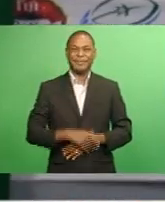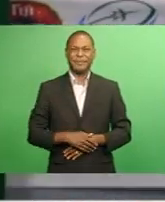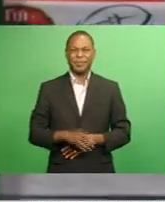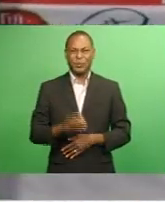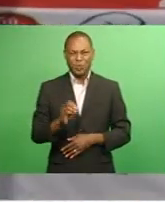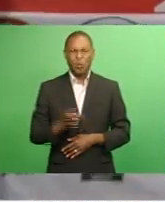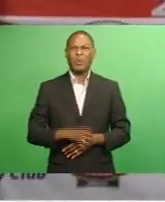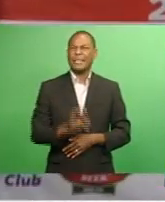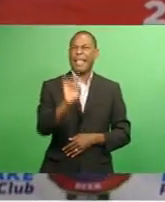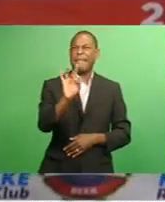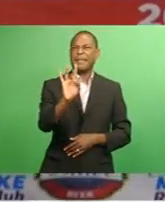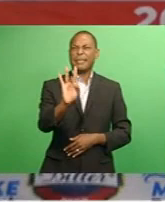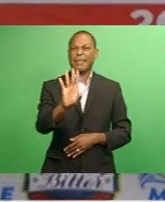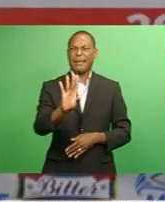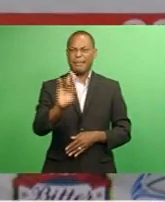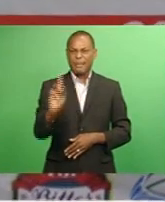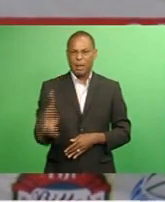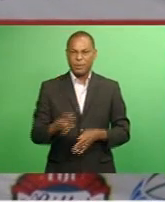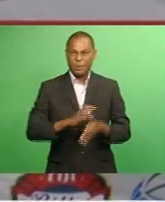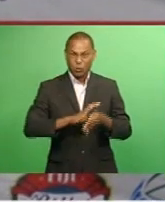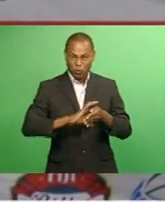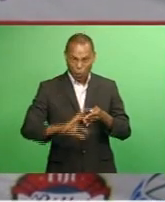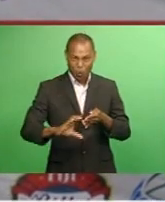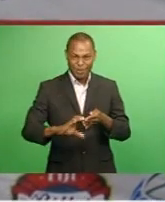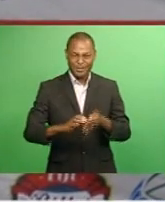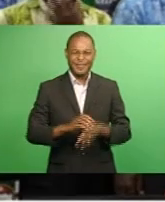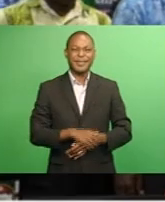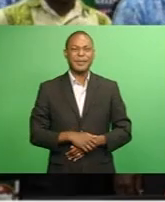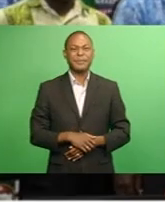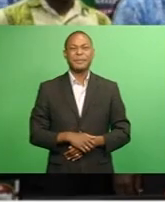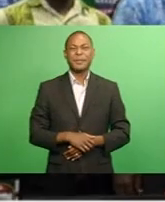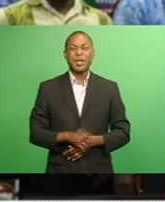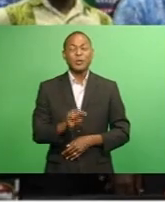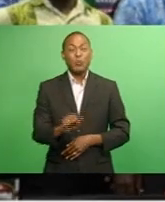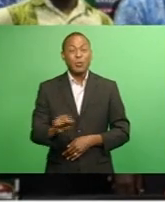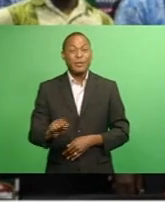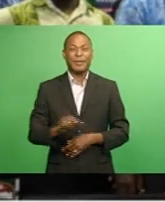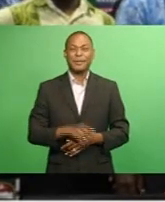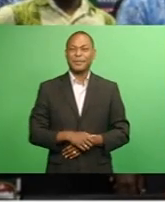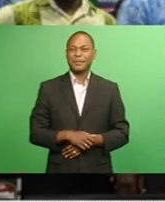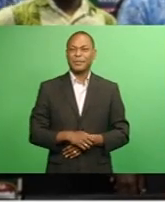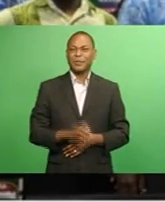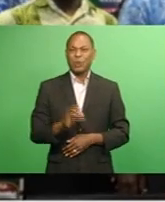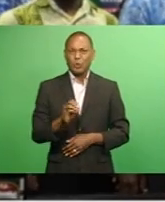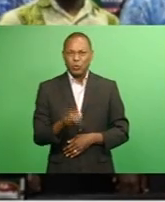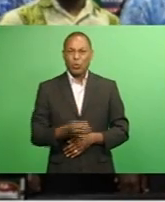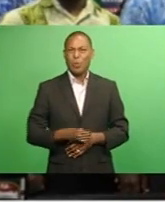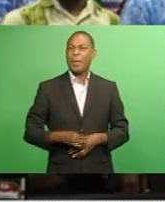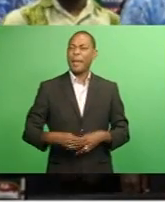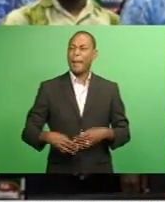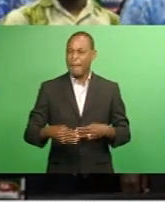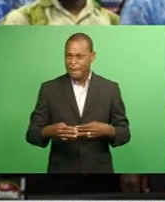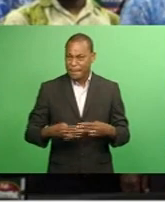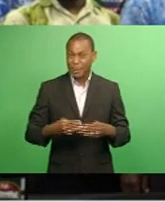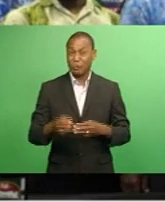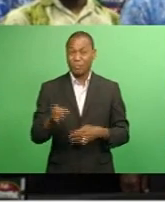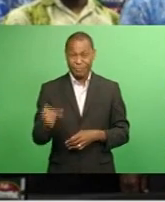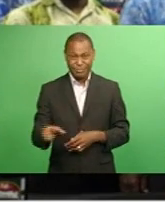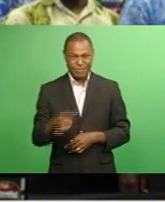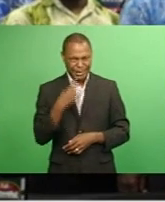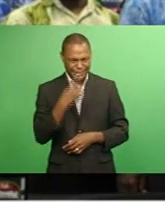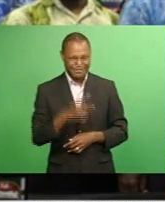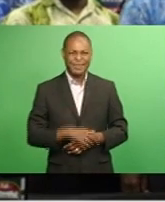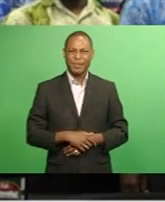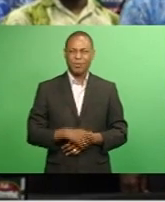sum of $10,000. Sales and Marketing Manager Joe Roden says the support will help uncover some of the untapped talent in the